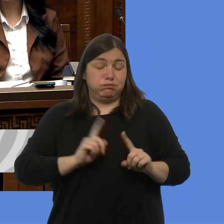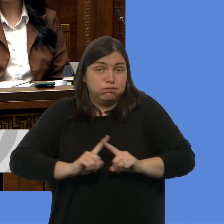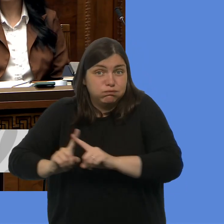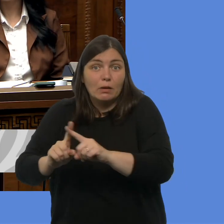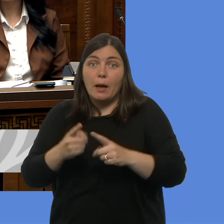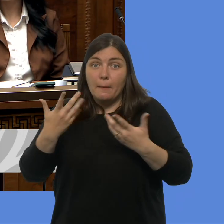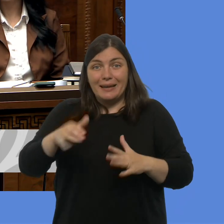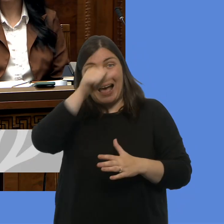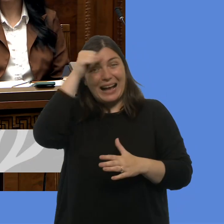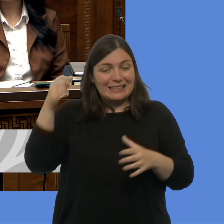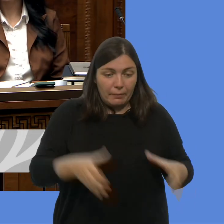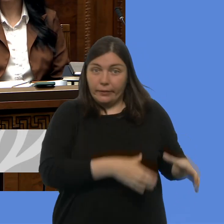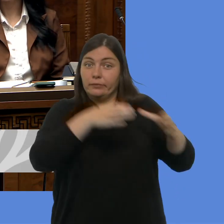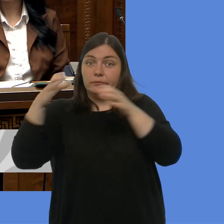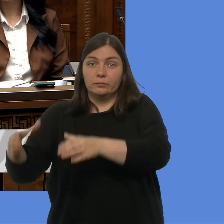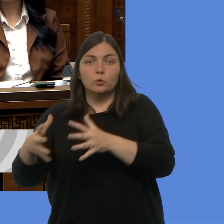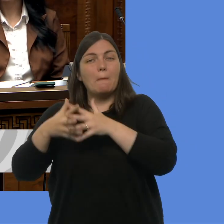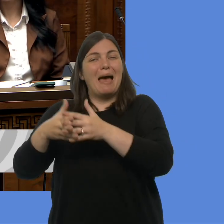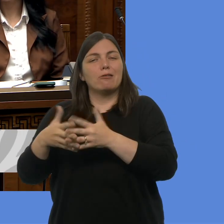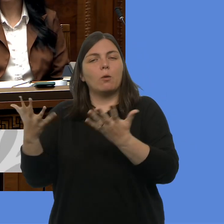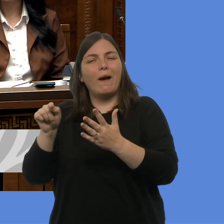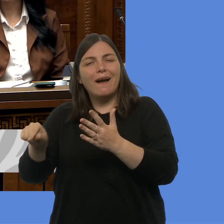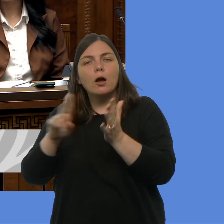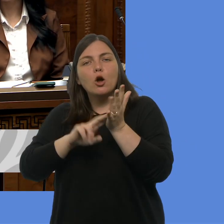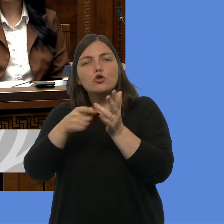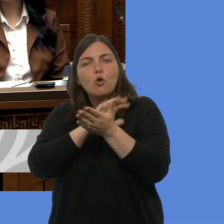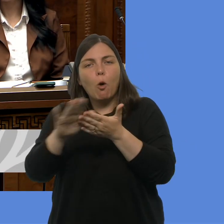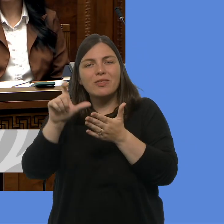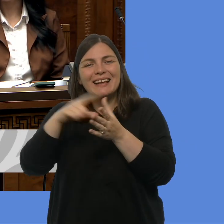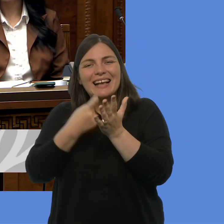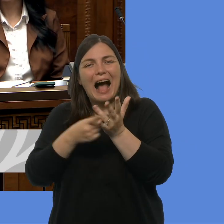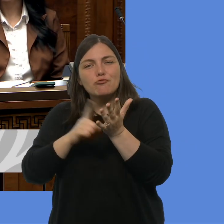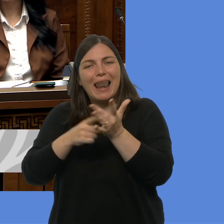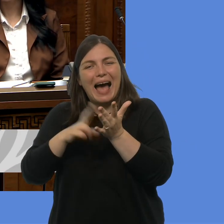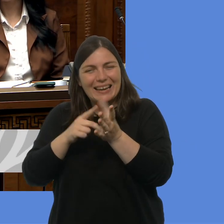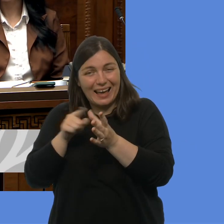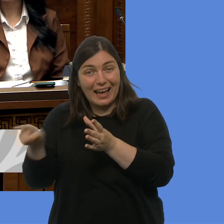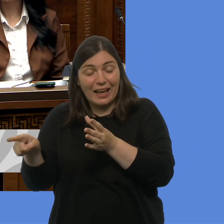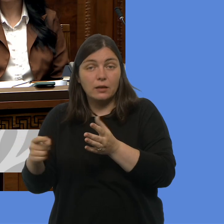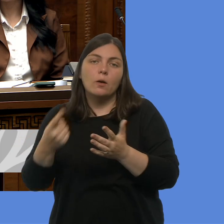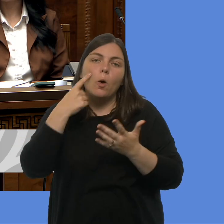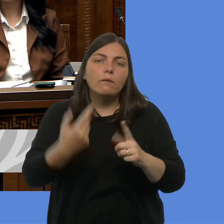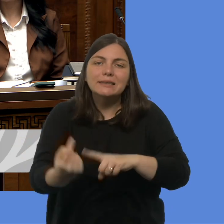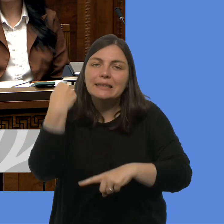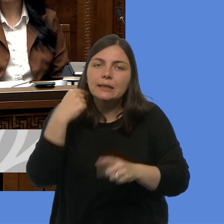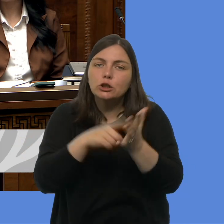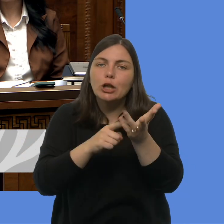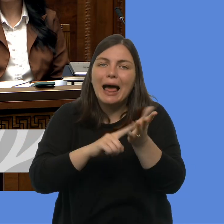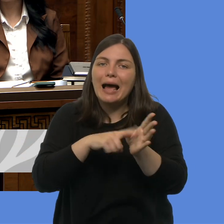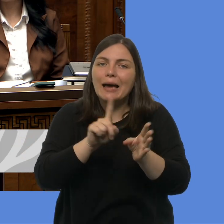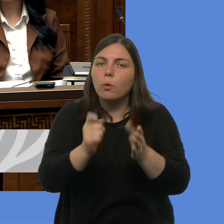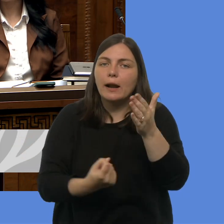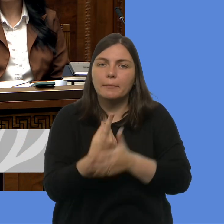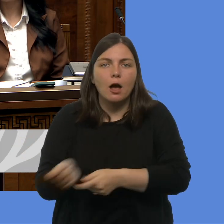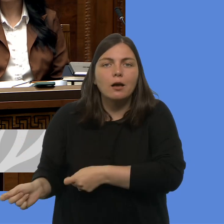build our reputation and attract inward investment. We obviously had the Open back in July, and the eyes of the world were very much on us in